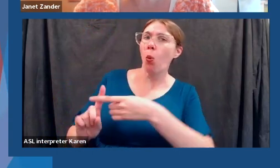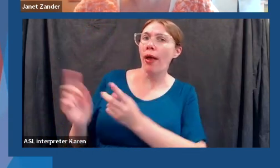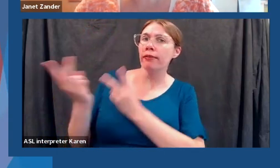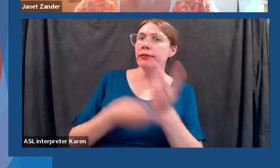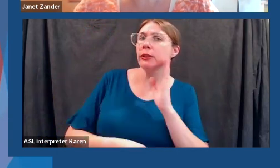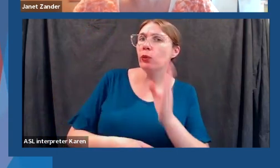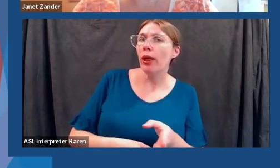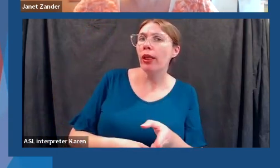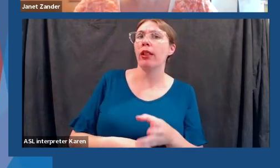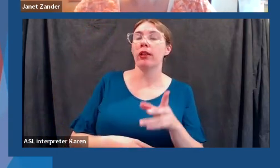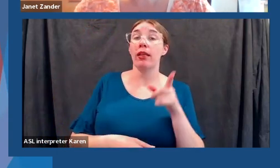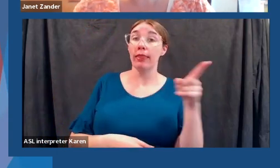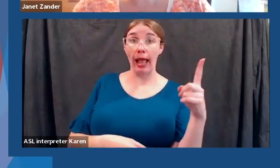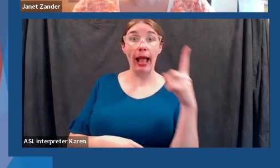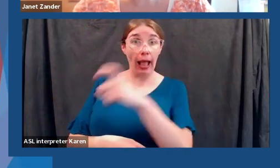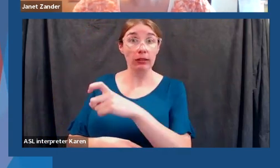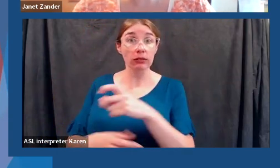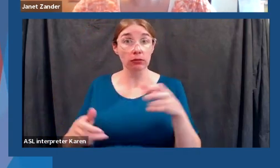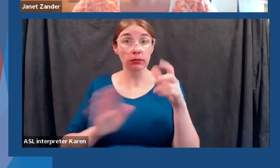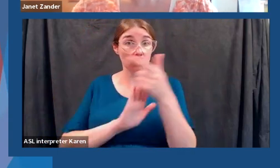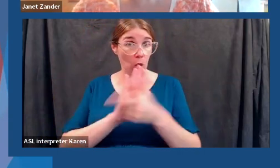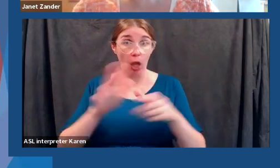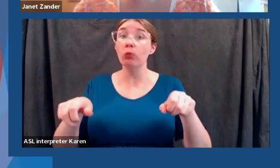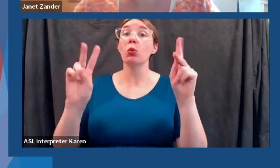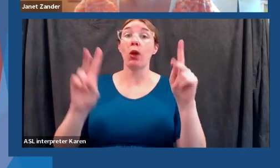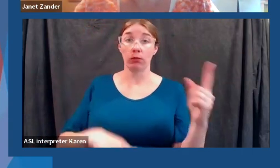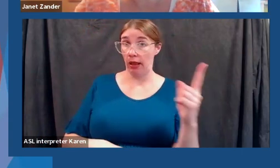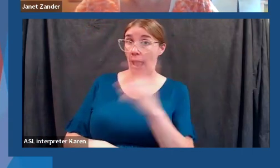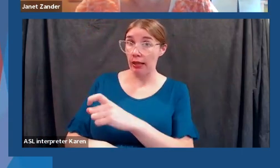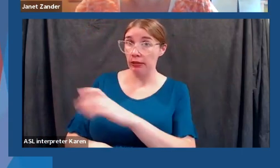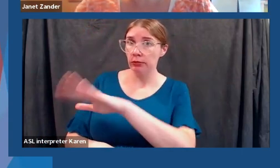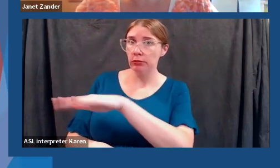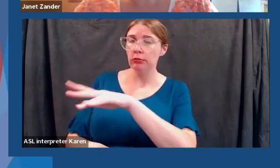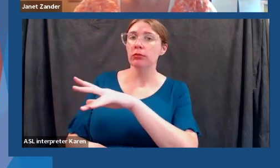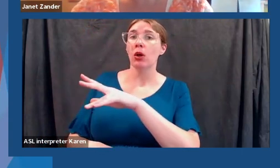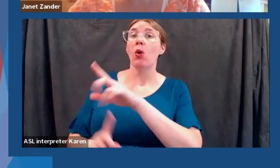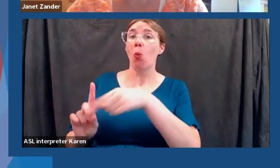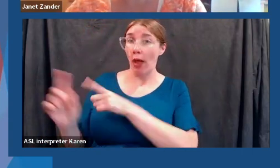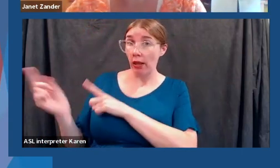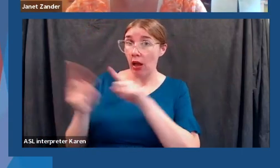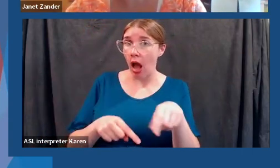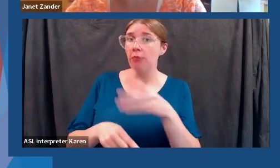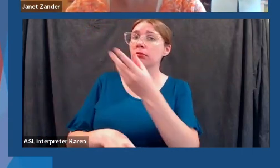allows them to inquire as to when that is occurring and ask to be notified. Next slide,